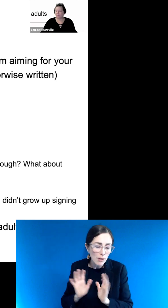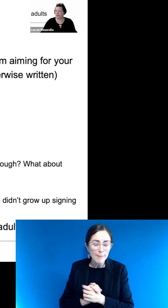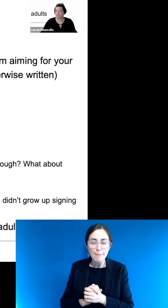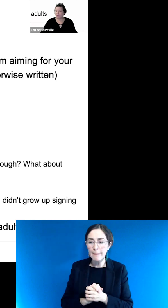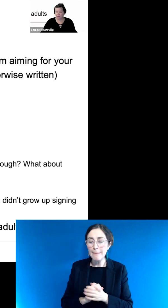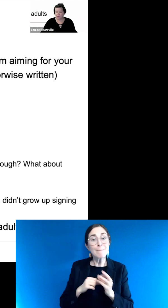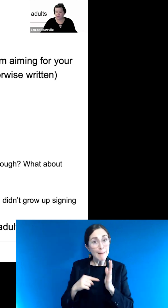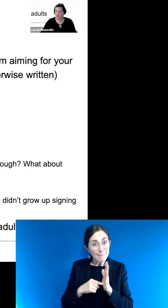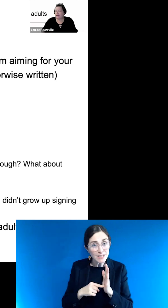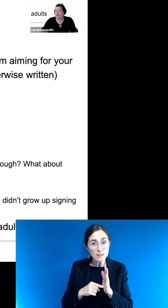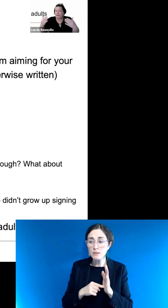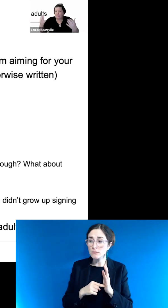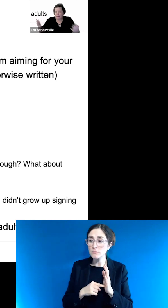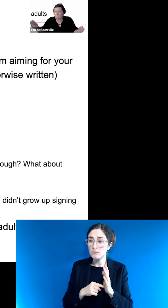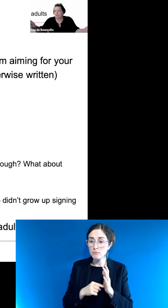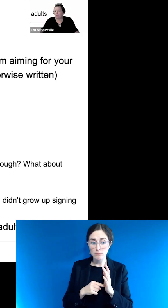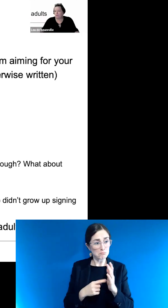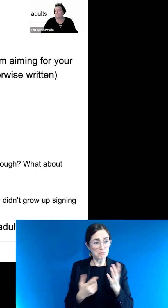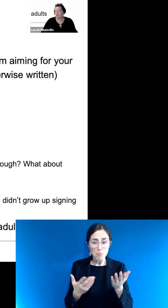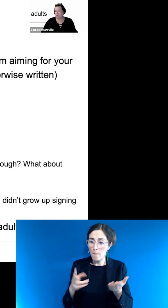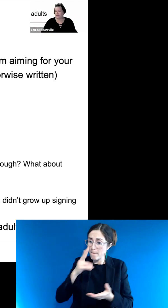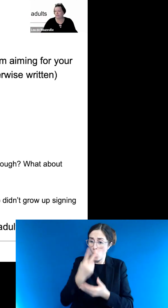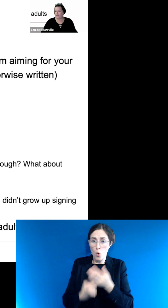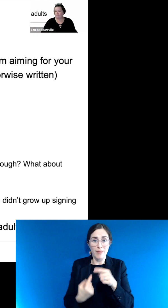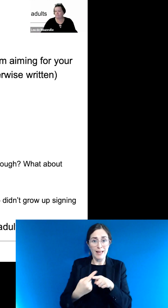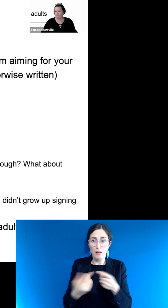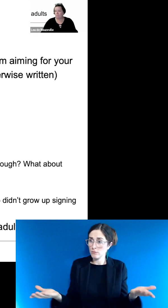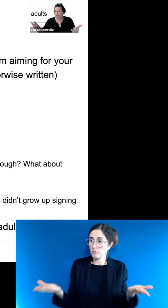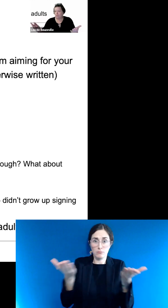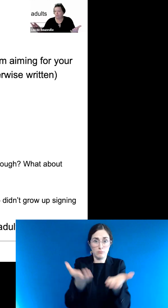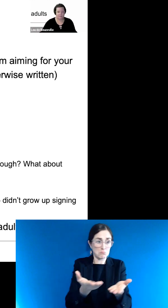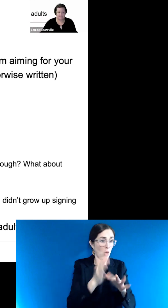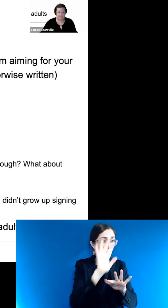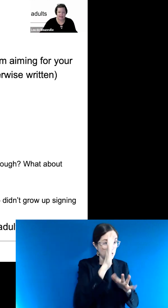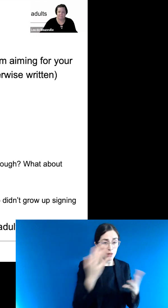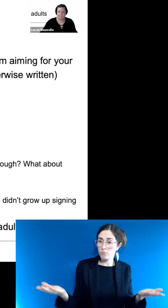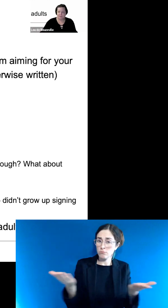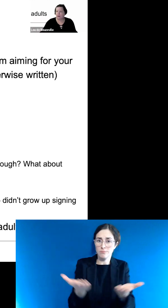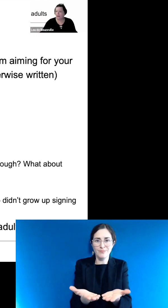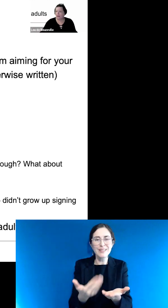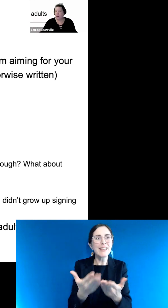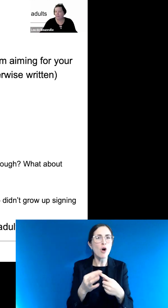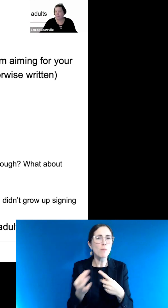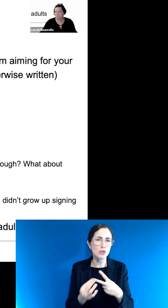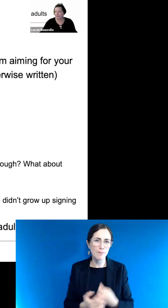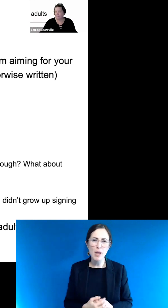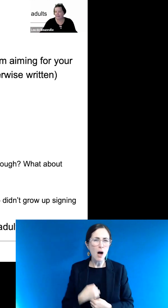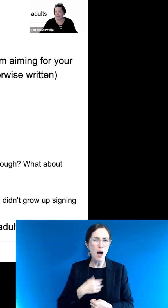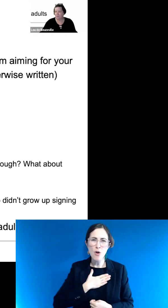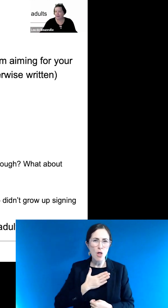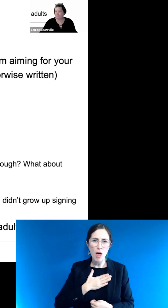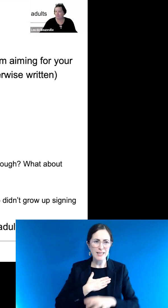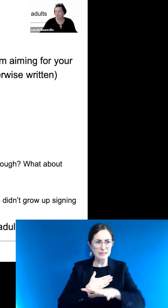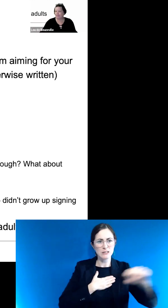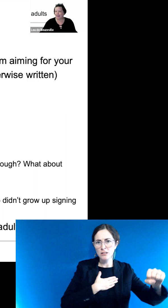showing that the languages are equal and, giving your kids options. I don't like either being